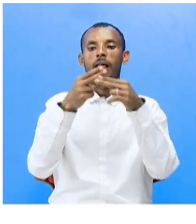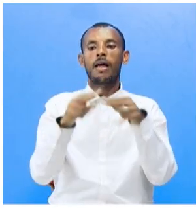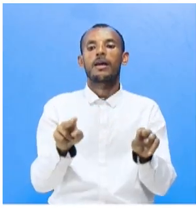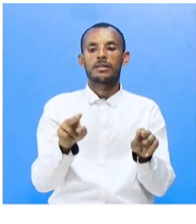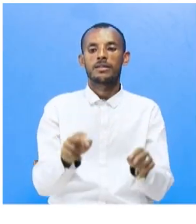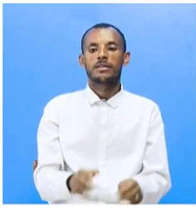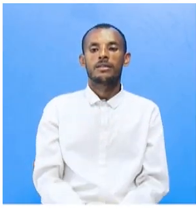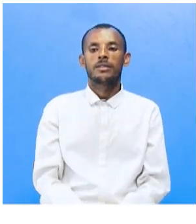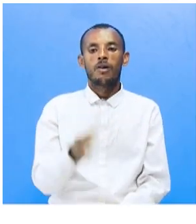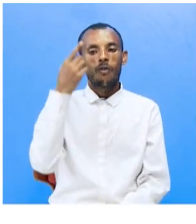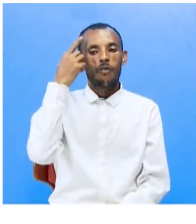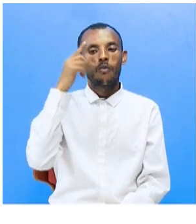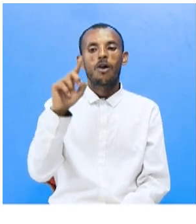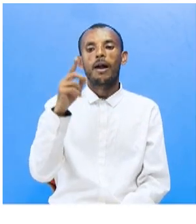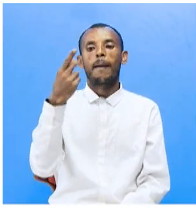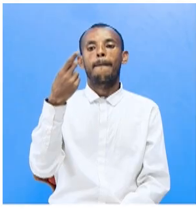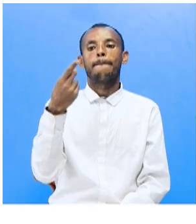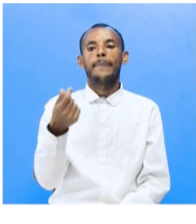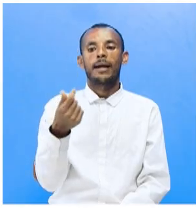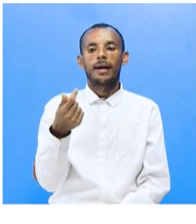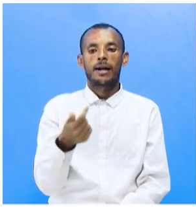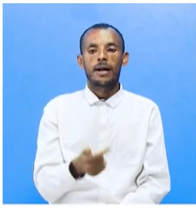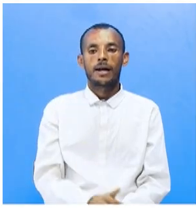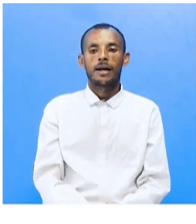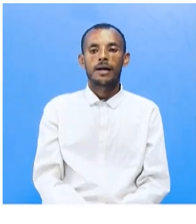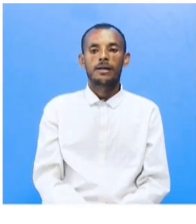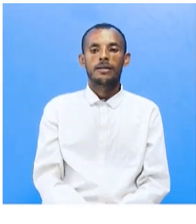400 eggs for birr